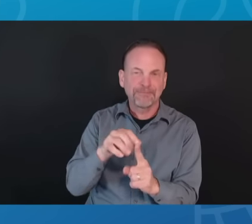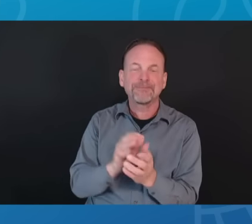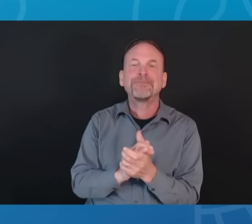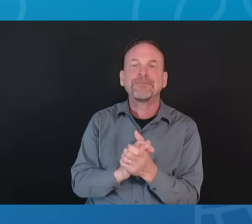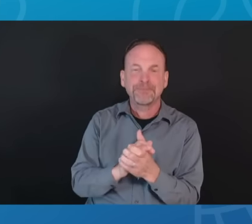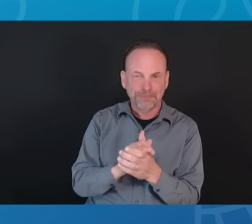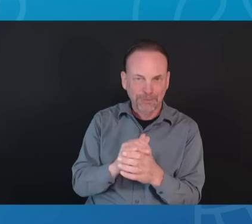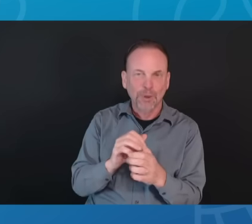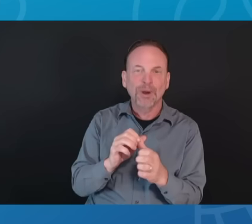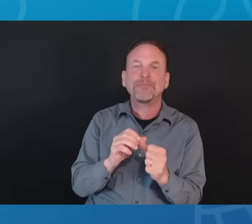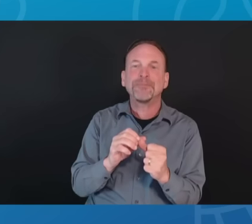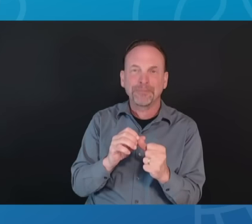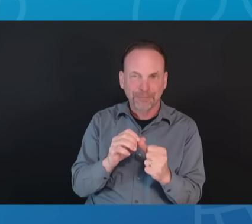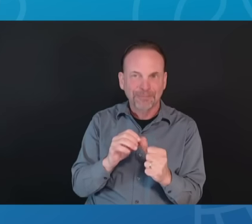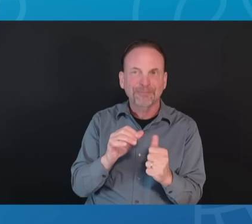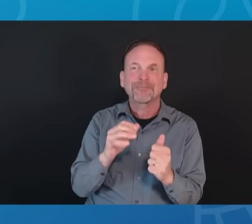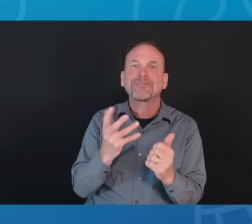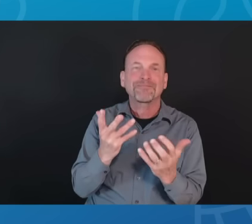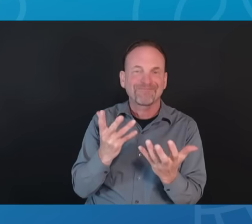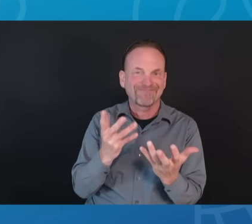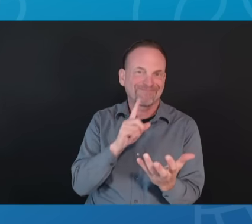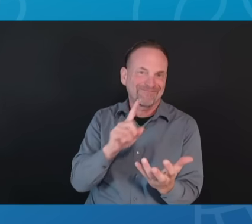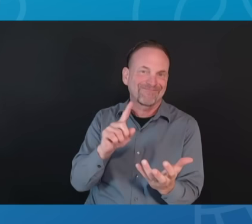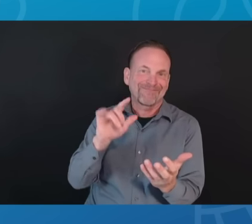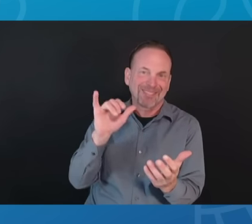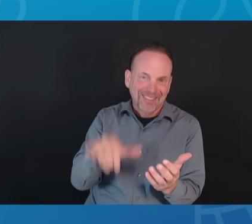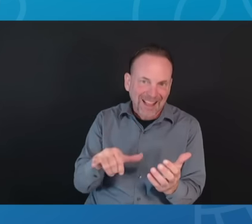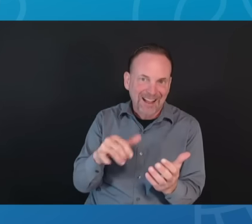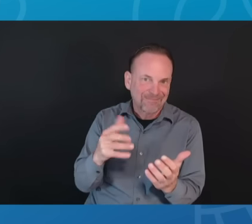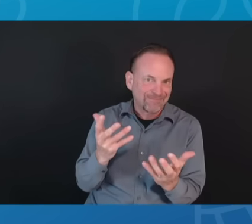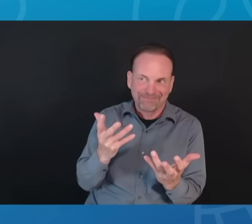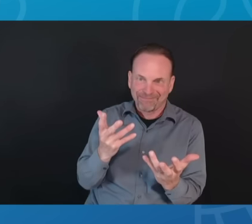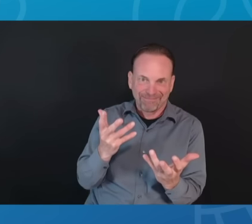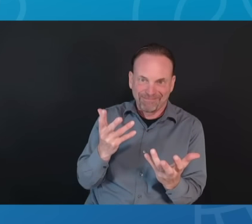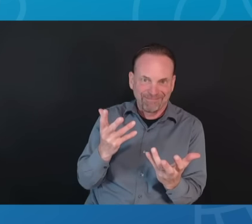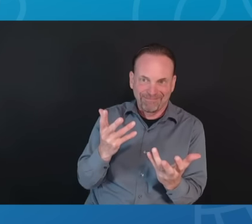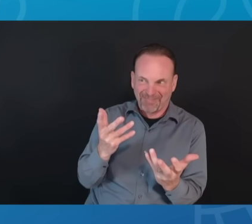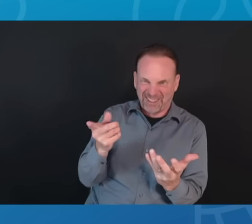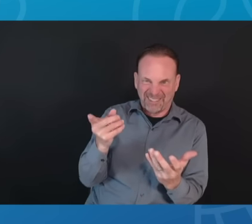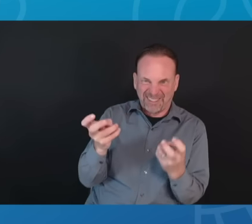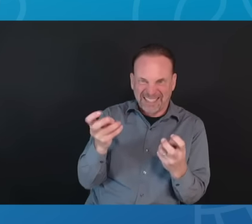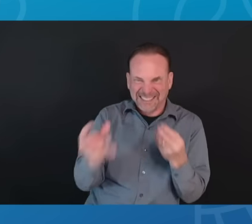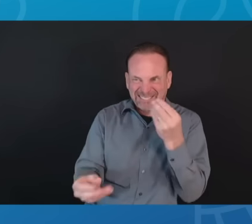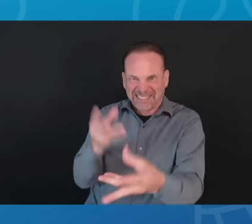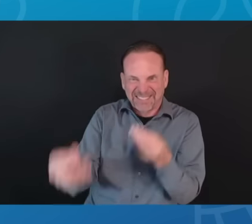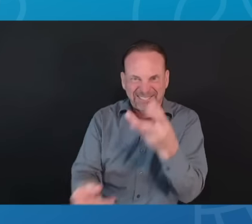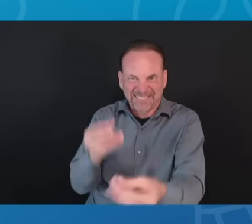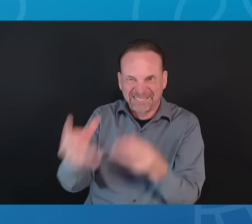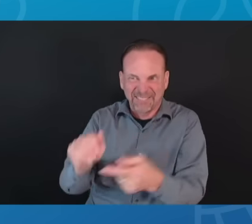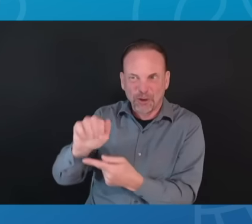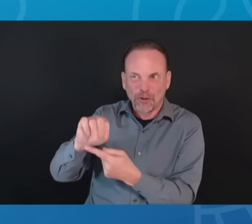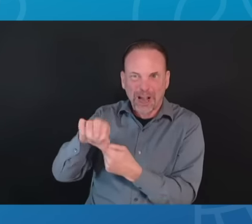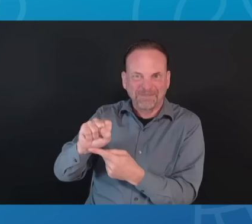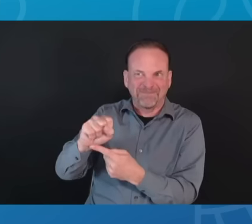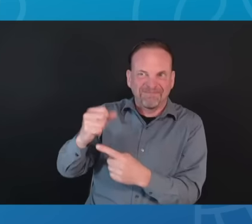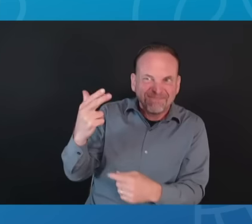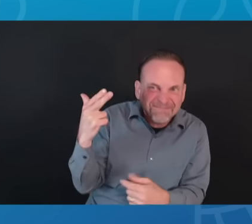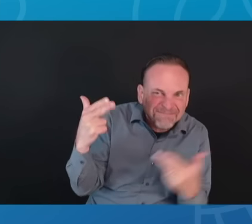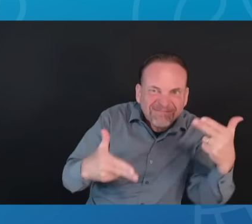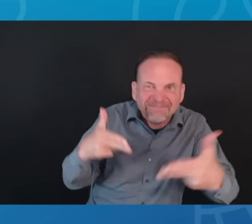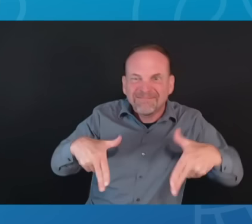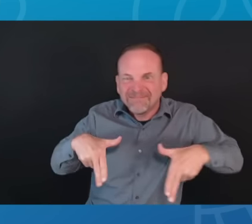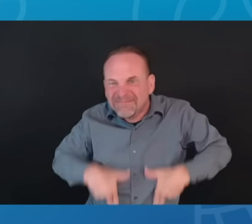people, both inside the government and outside the government in Russia, willing to fulfill that role. And what we do is monitor